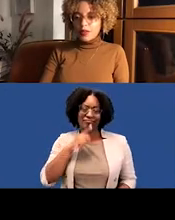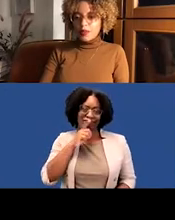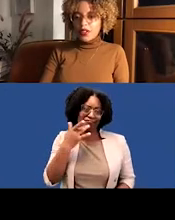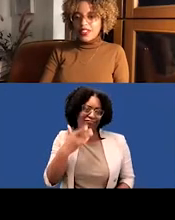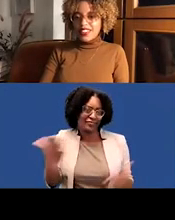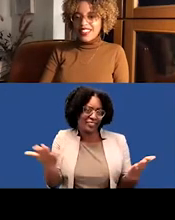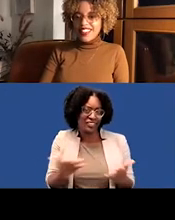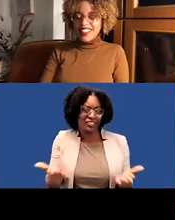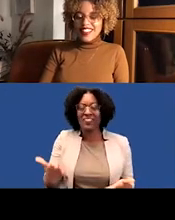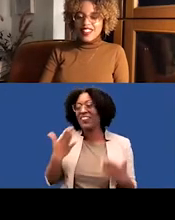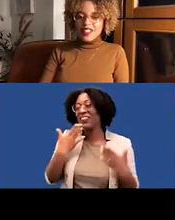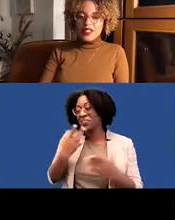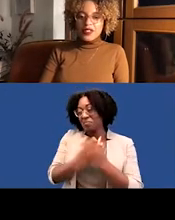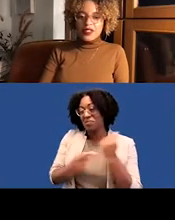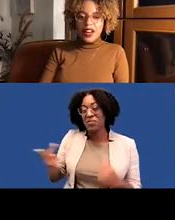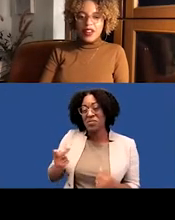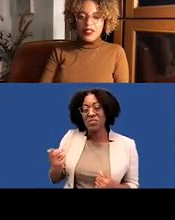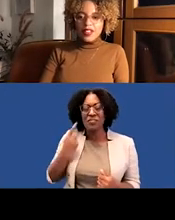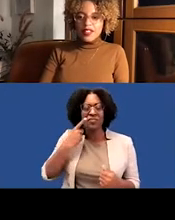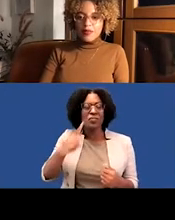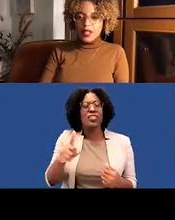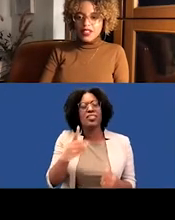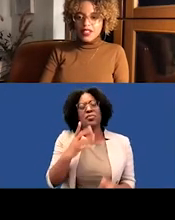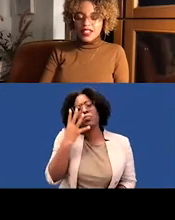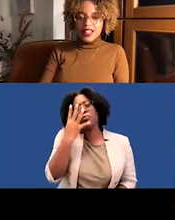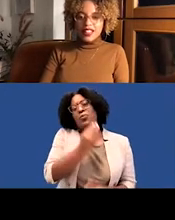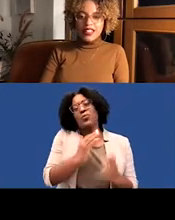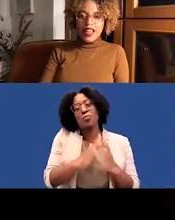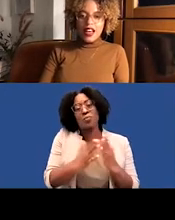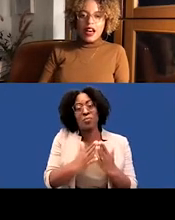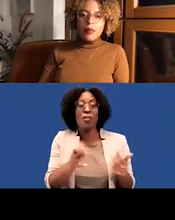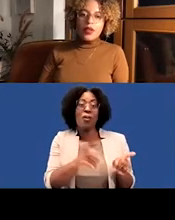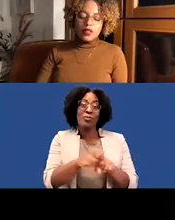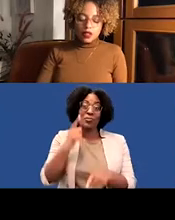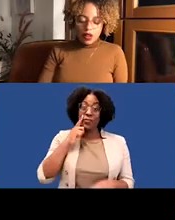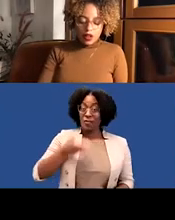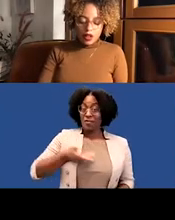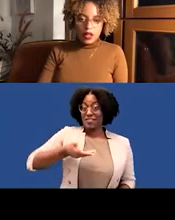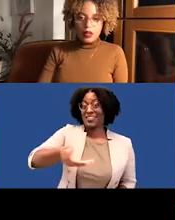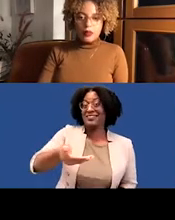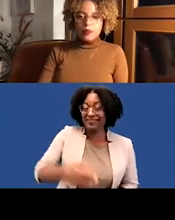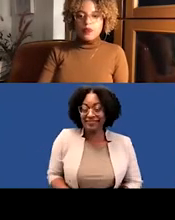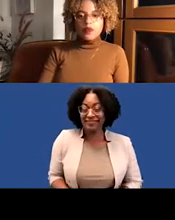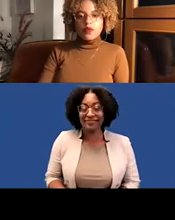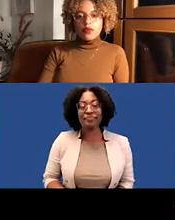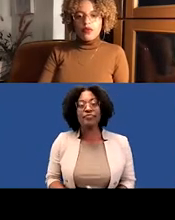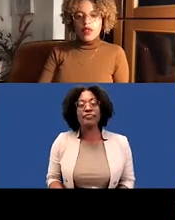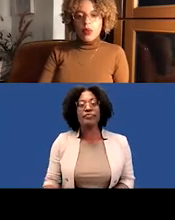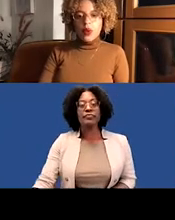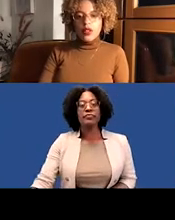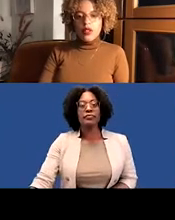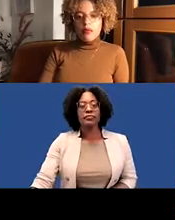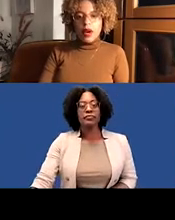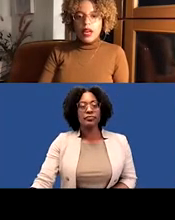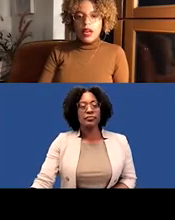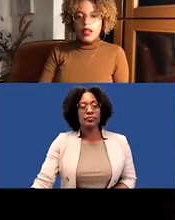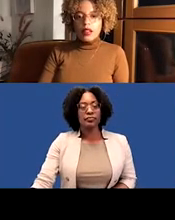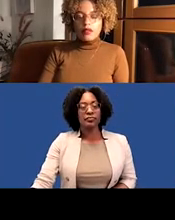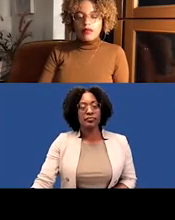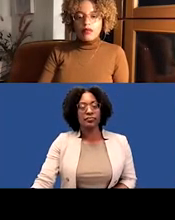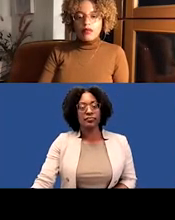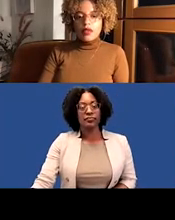gorgeous book and also for having me here tonight. I'm gonna start with